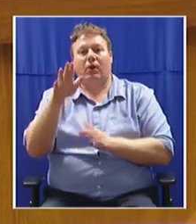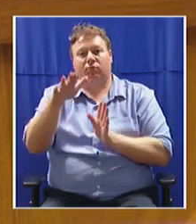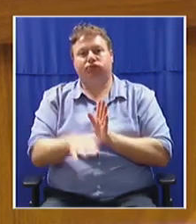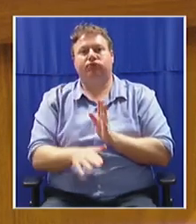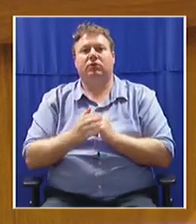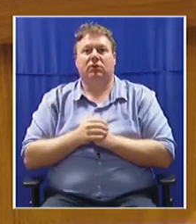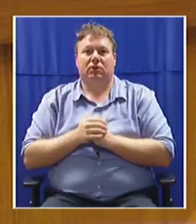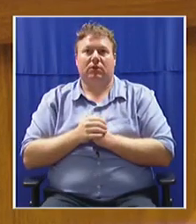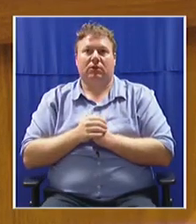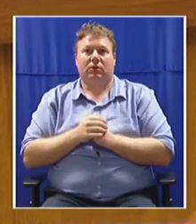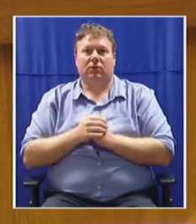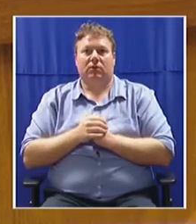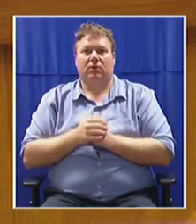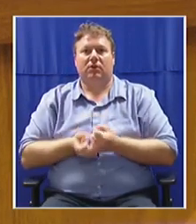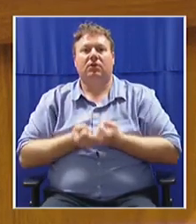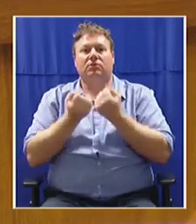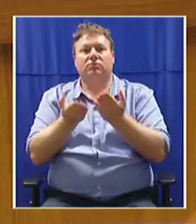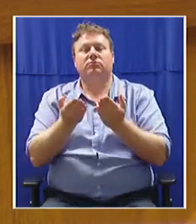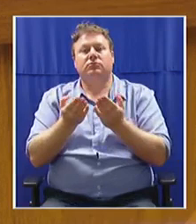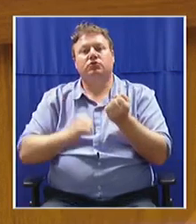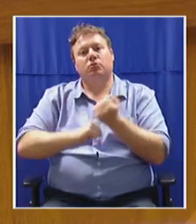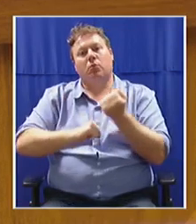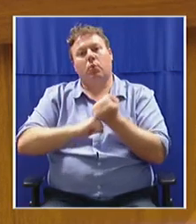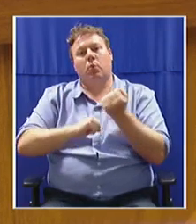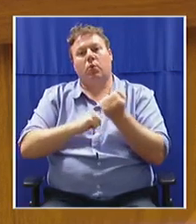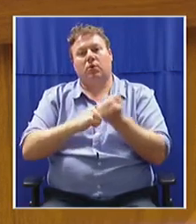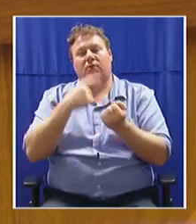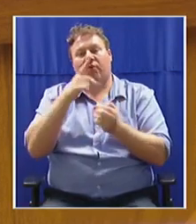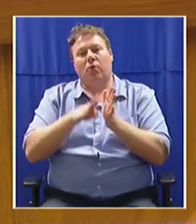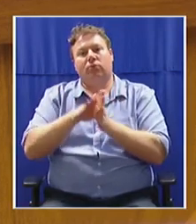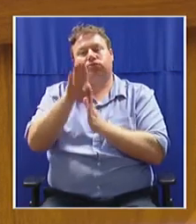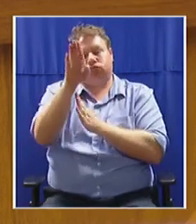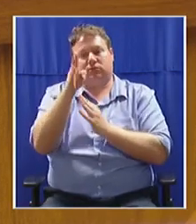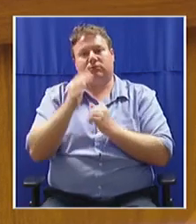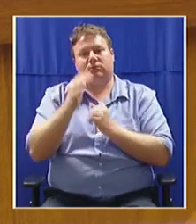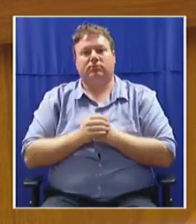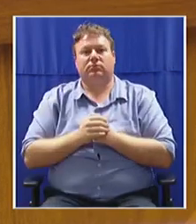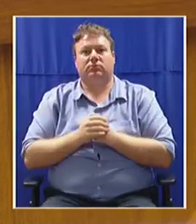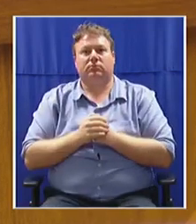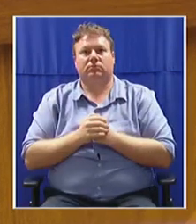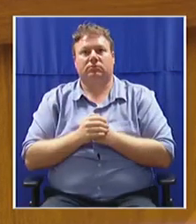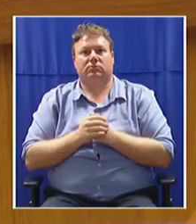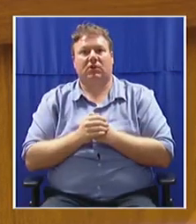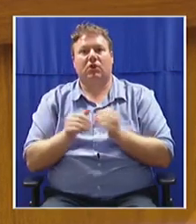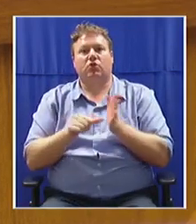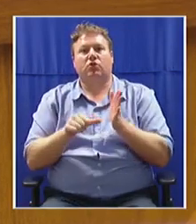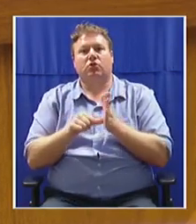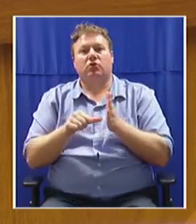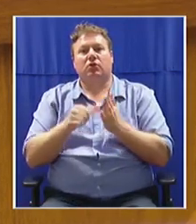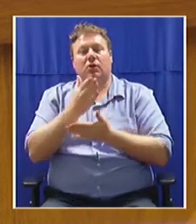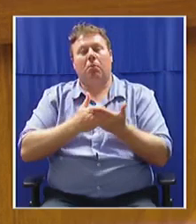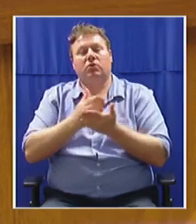Increasing support measures for cooperative enterprises by implementing critical elements of